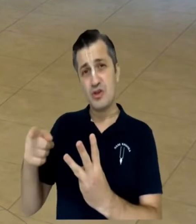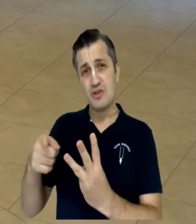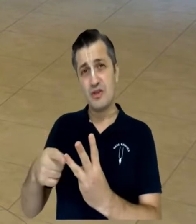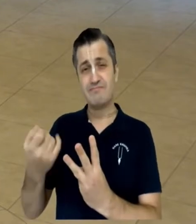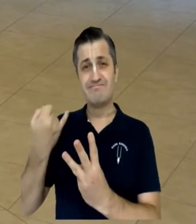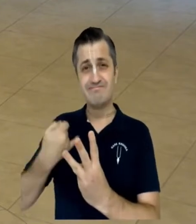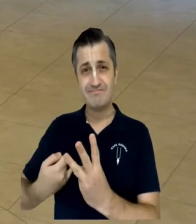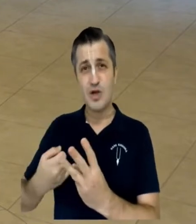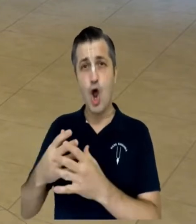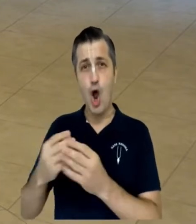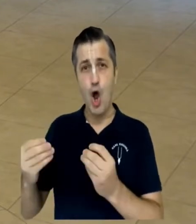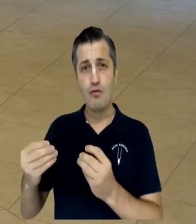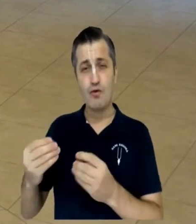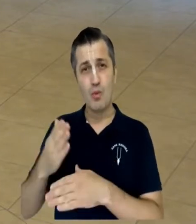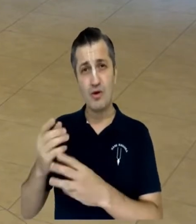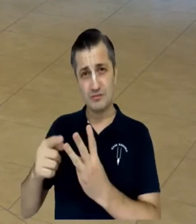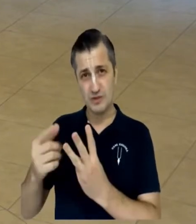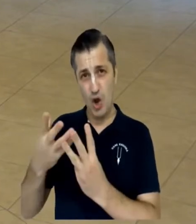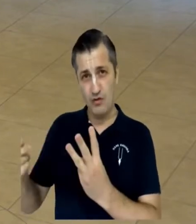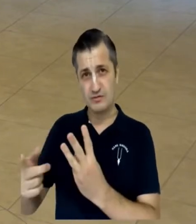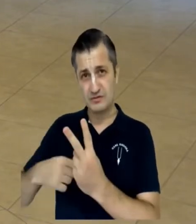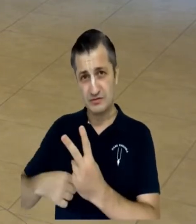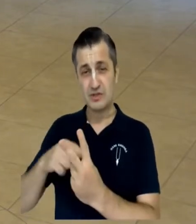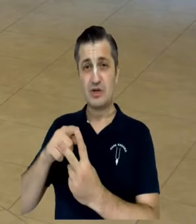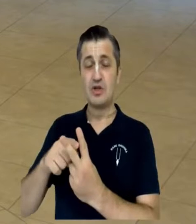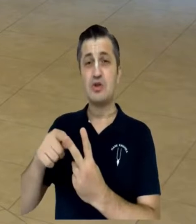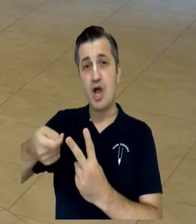we're very prone to make a lot of mistakes. It's a very mundane